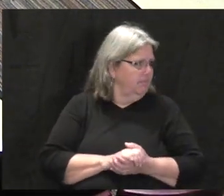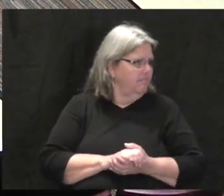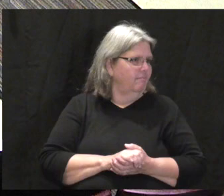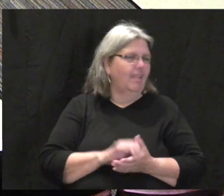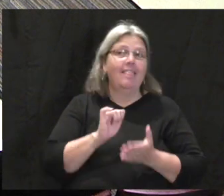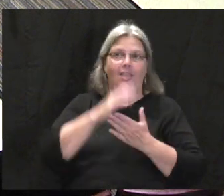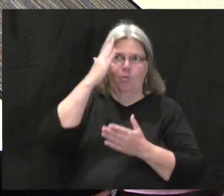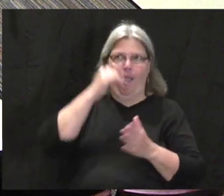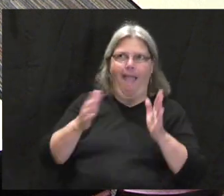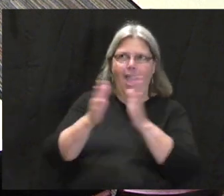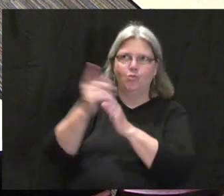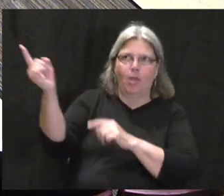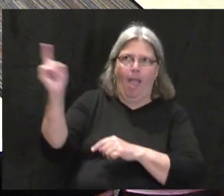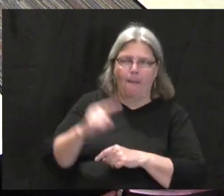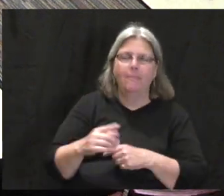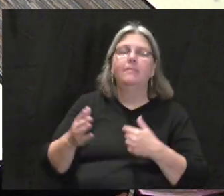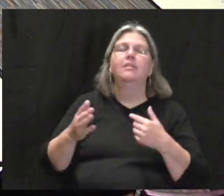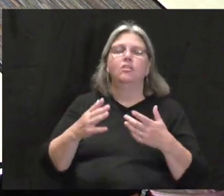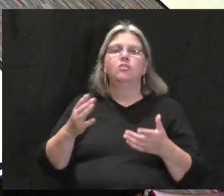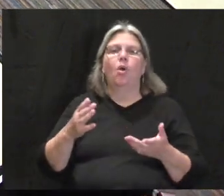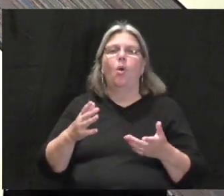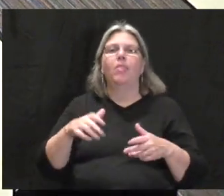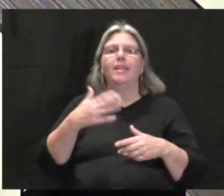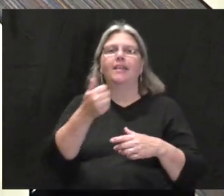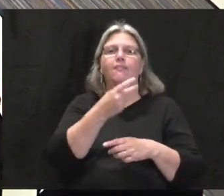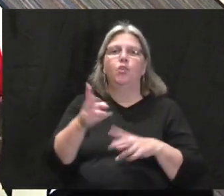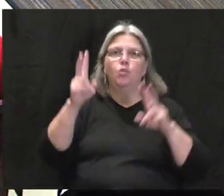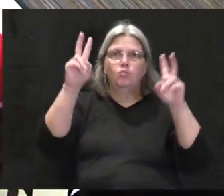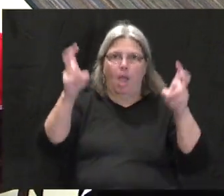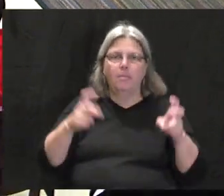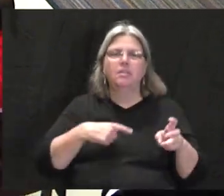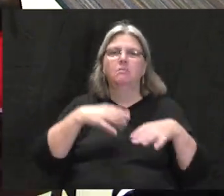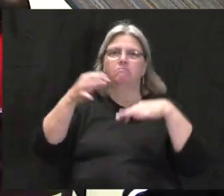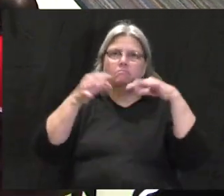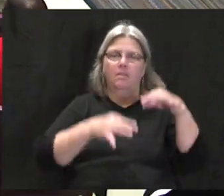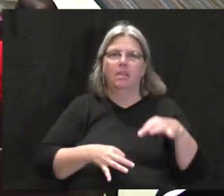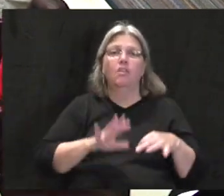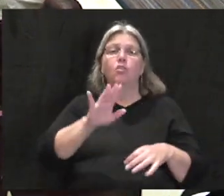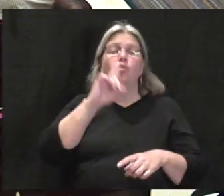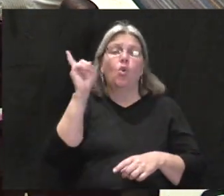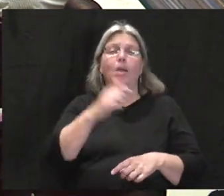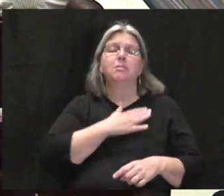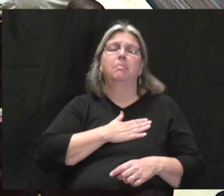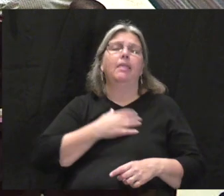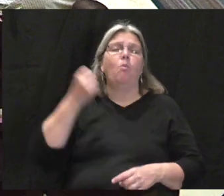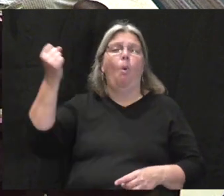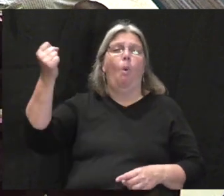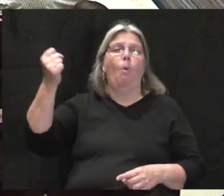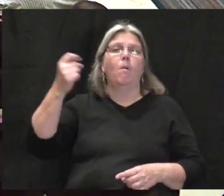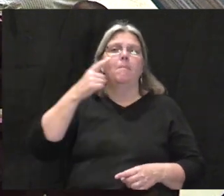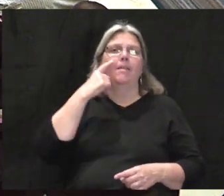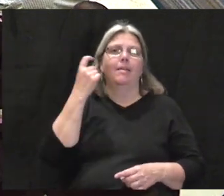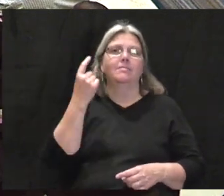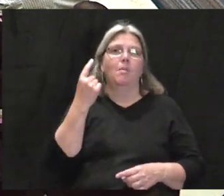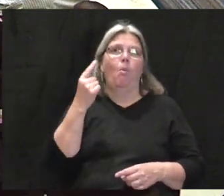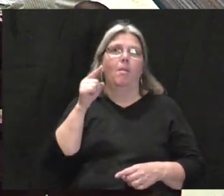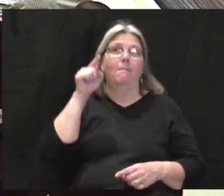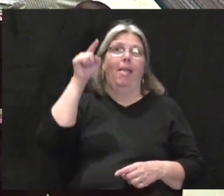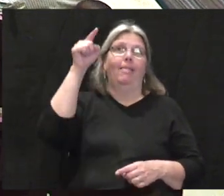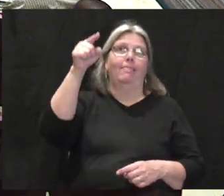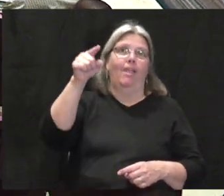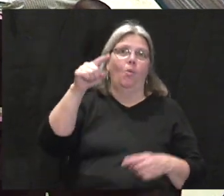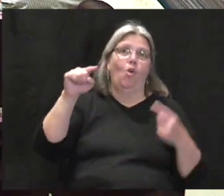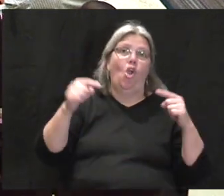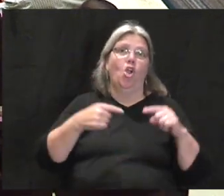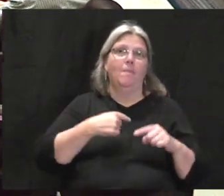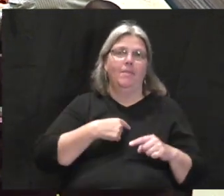get us back a little bit on track. So I won't mention any names, Jeannie Delaney. All right, so I'm going to talk just briefly about the Memorandum